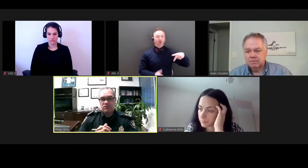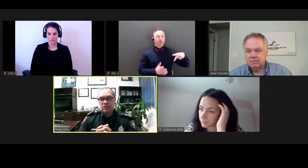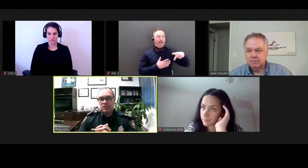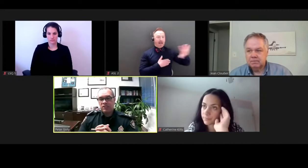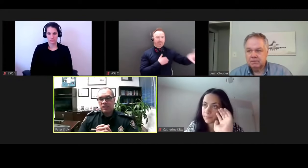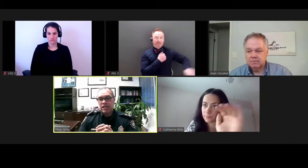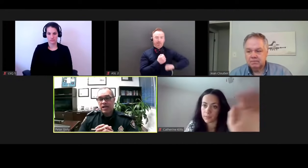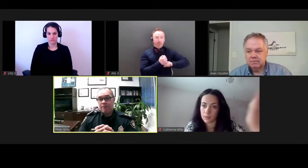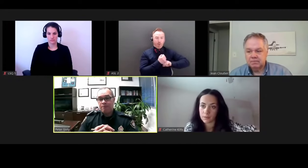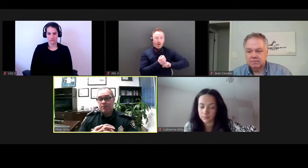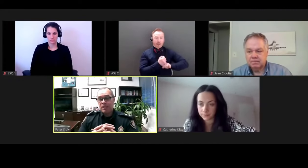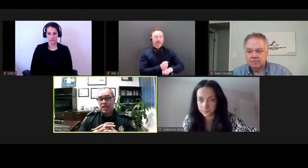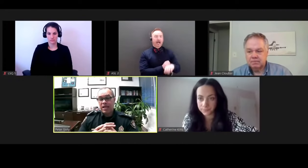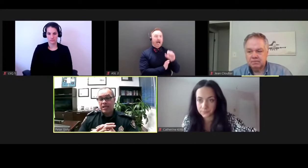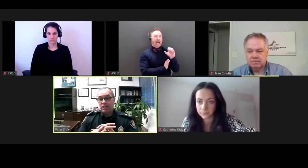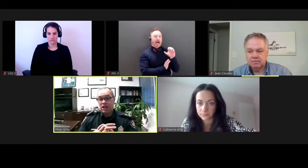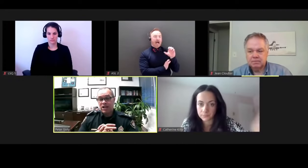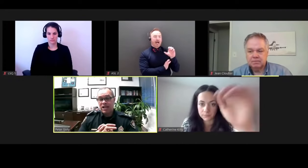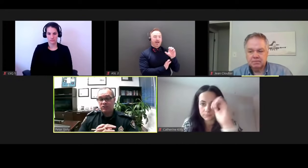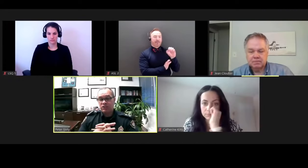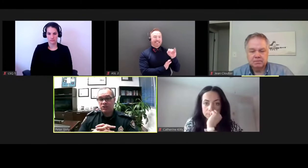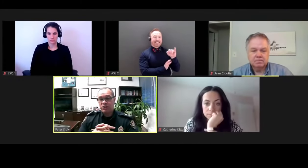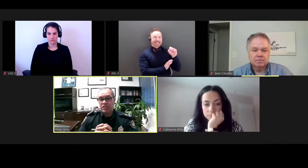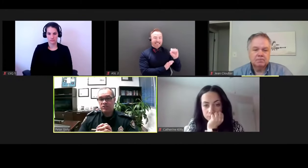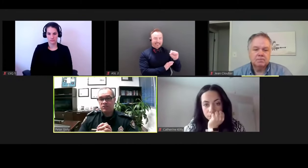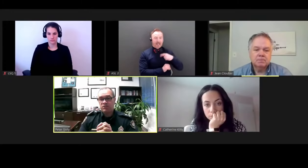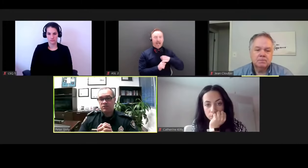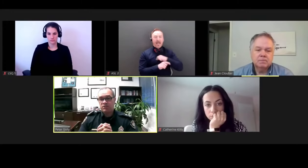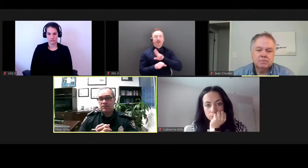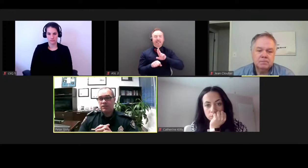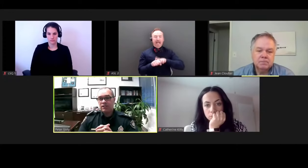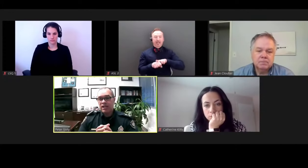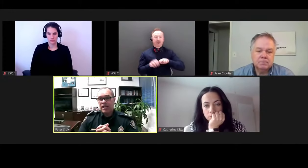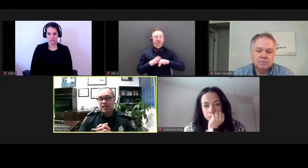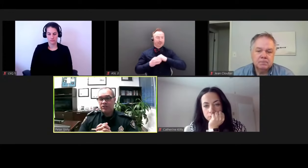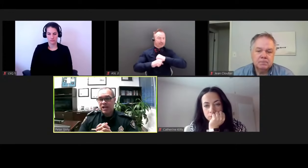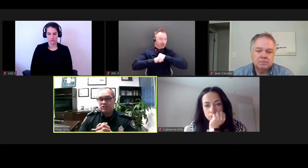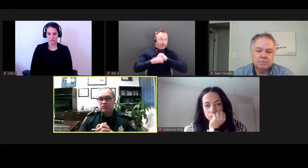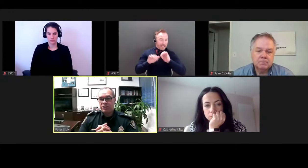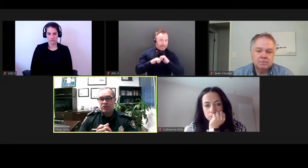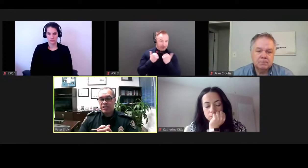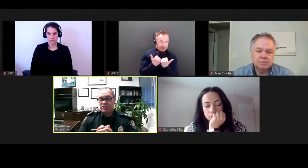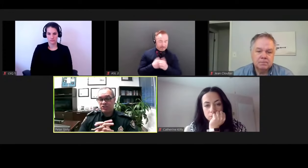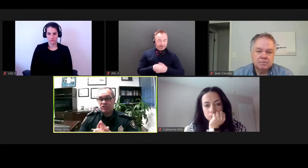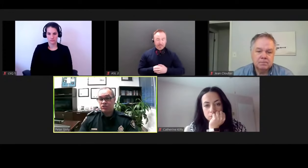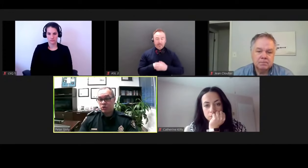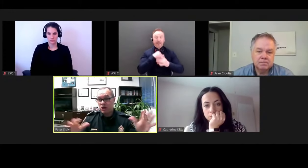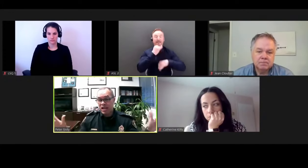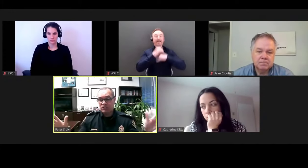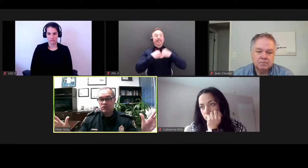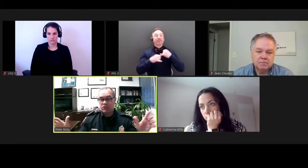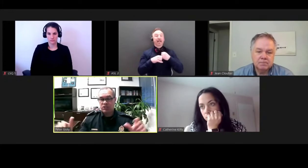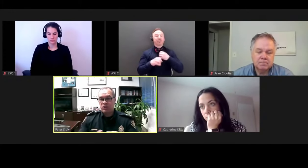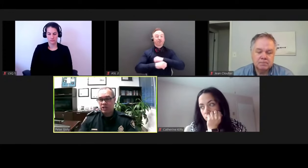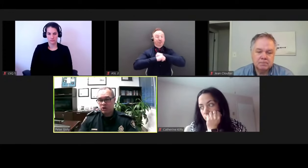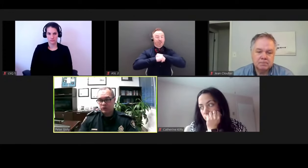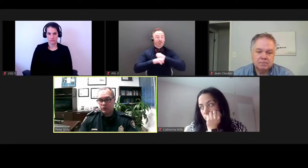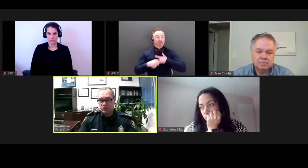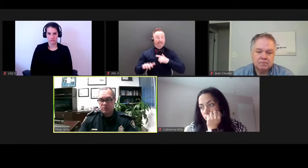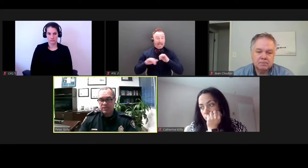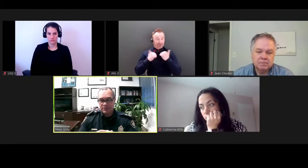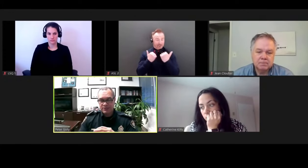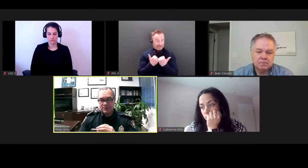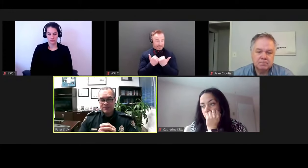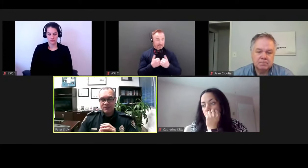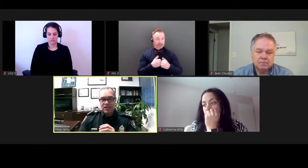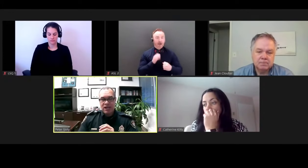CSIS. And our national security agencies. International security agencies through our national security are also